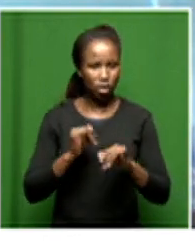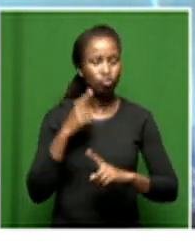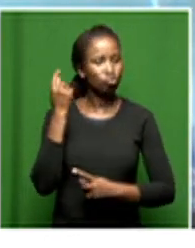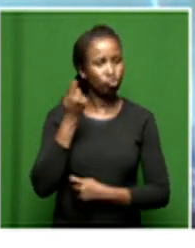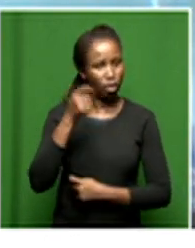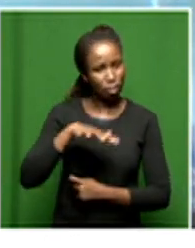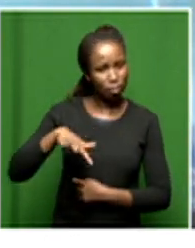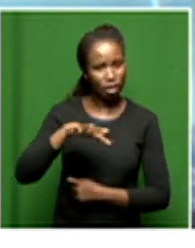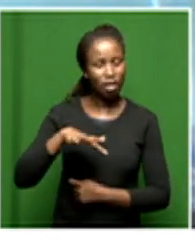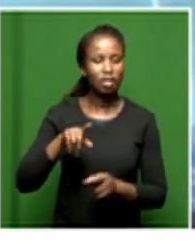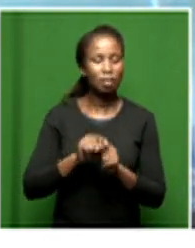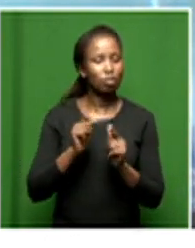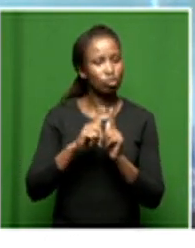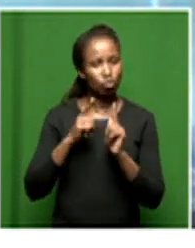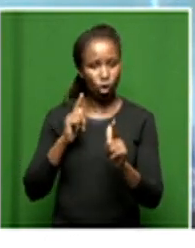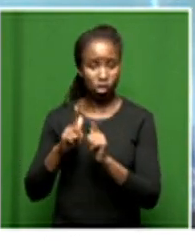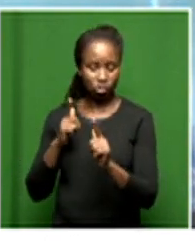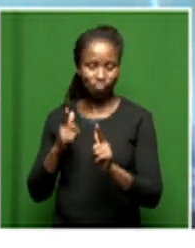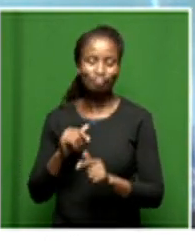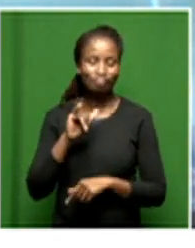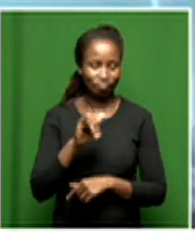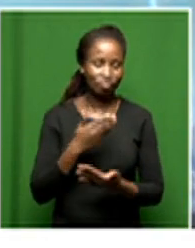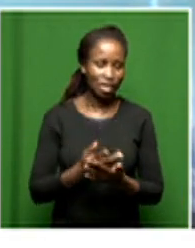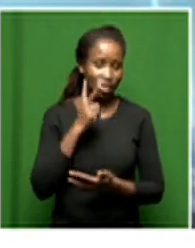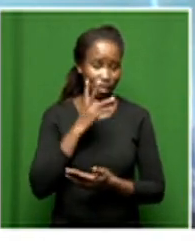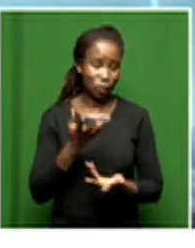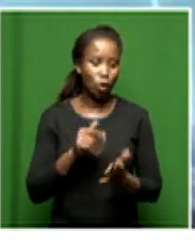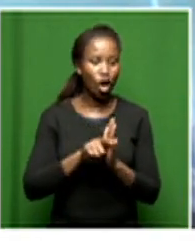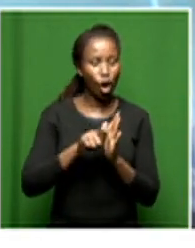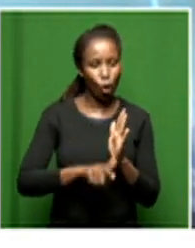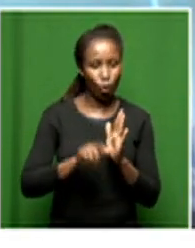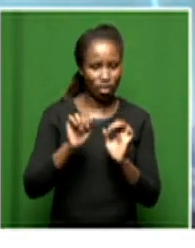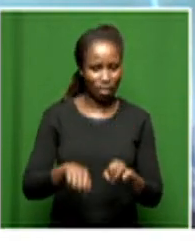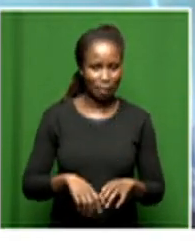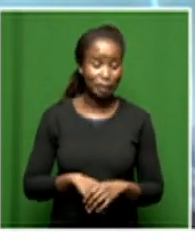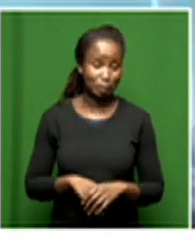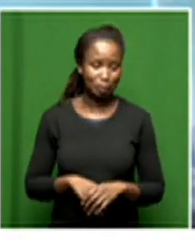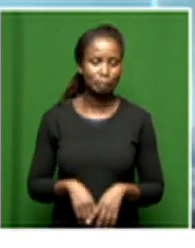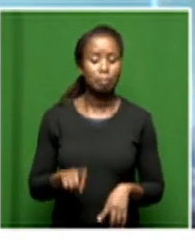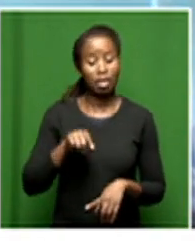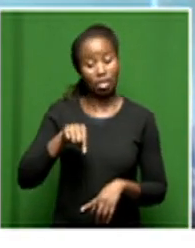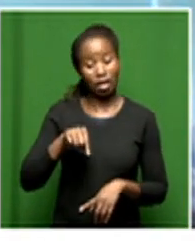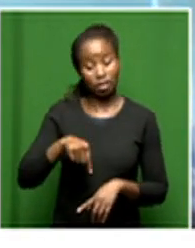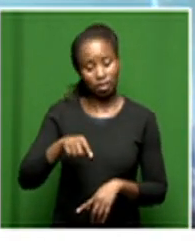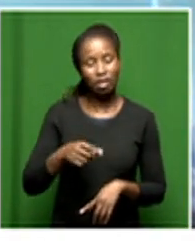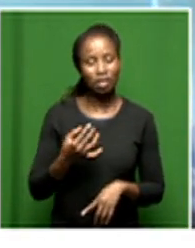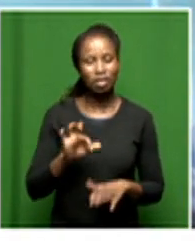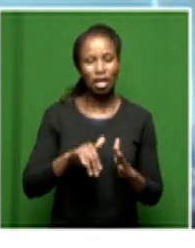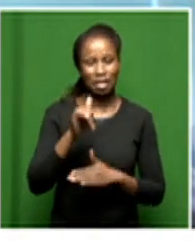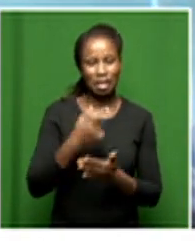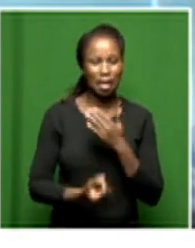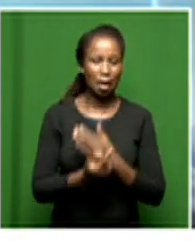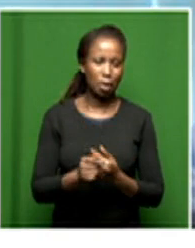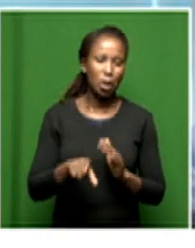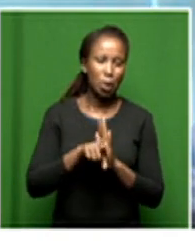South Africa. So those are the trends we typically see. But it was still low in this round of by-election. But as I said, because we are